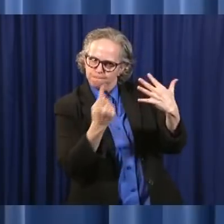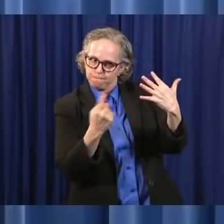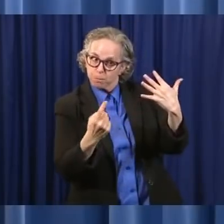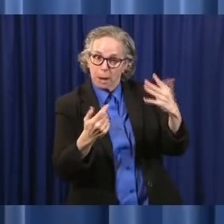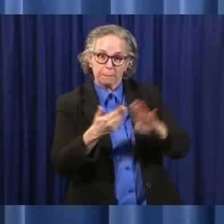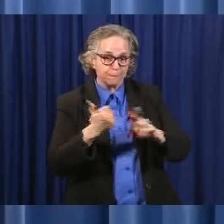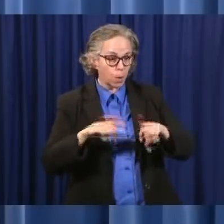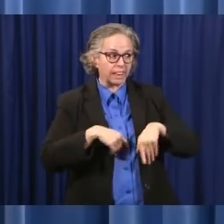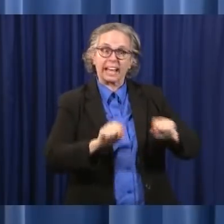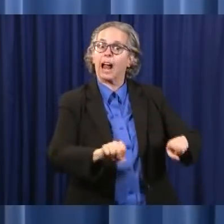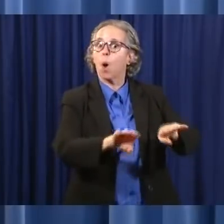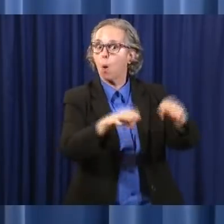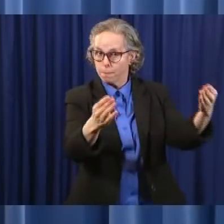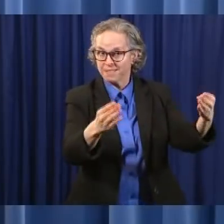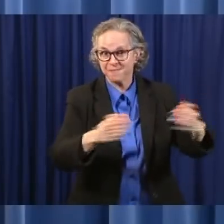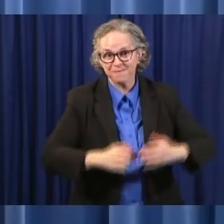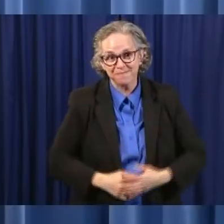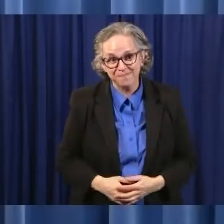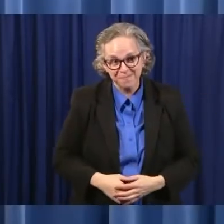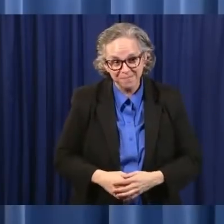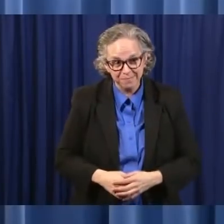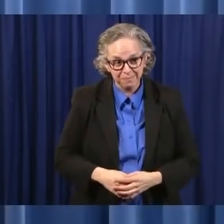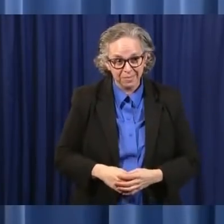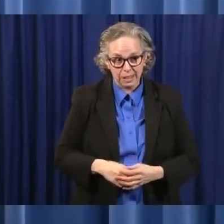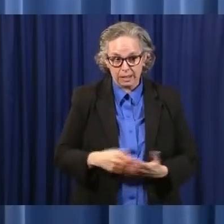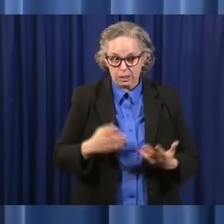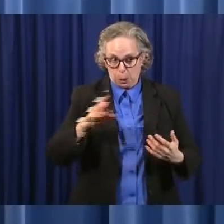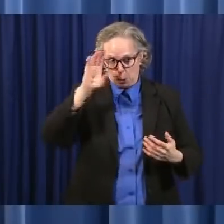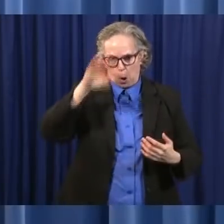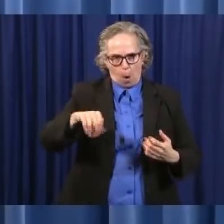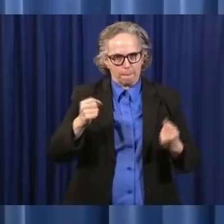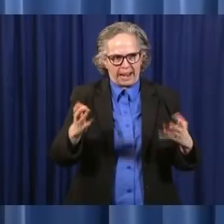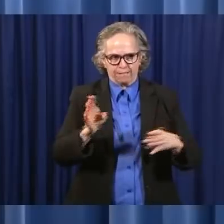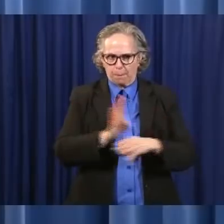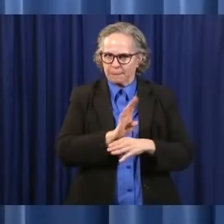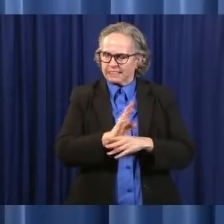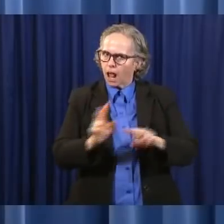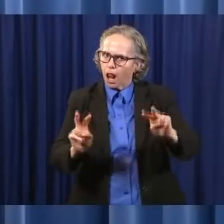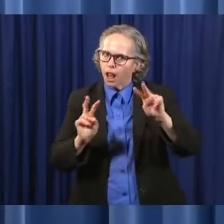can open. I know many of them are looking forward to opening tomorrow.